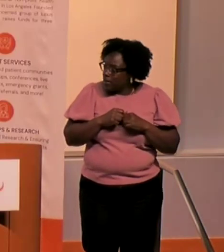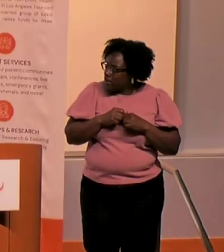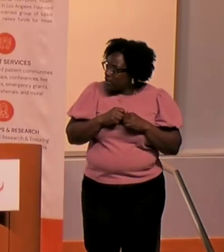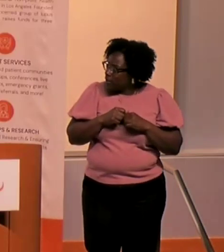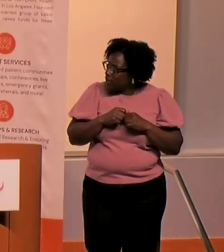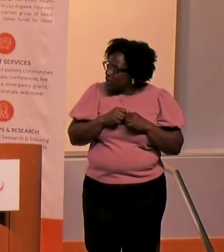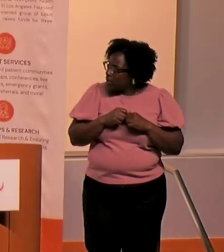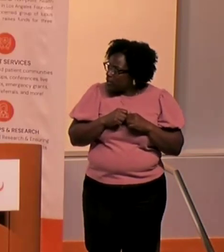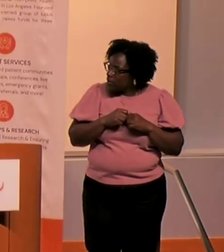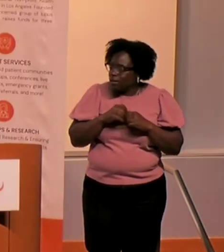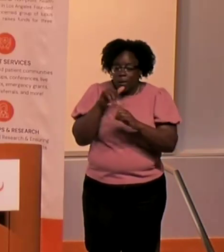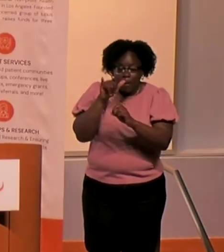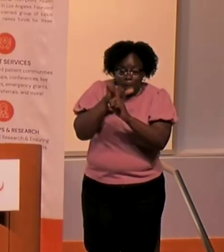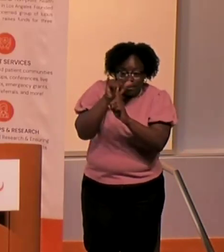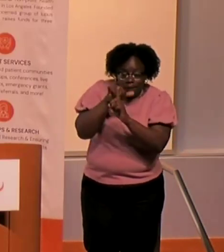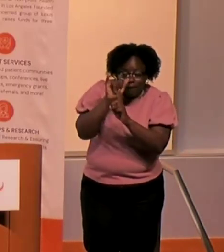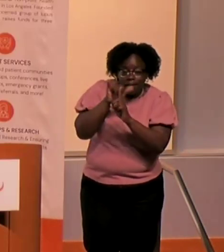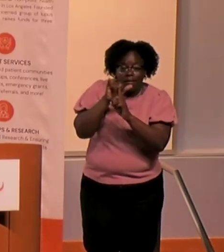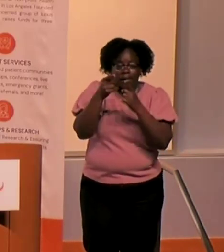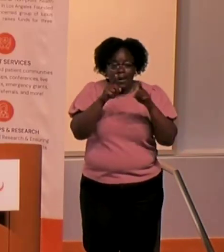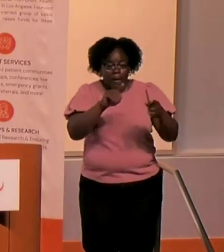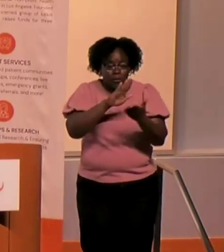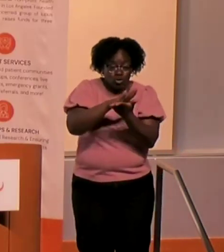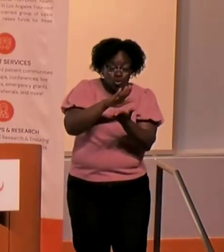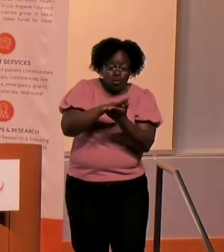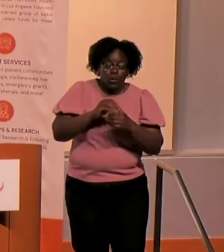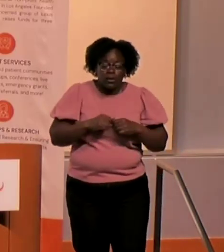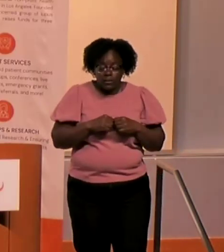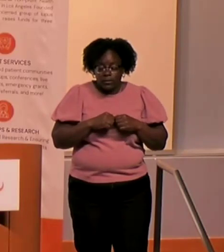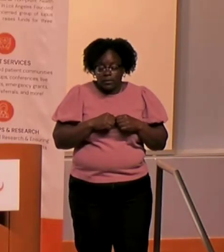But also the bullying that goes on in school,